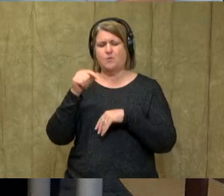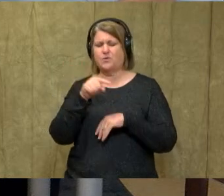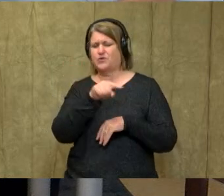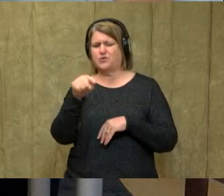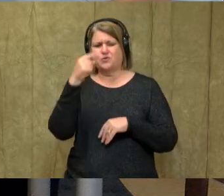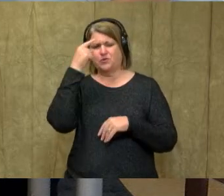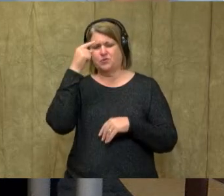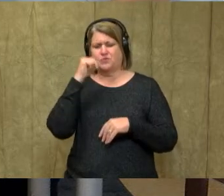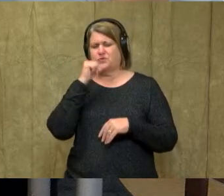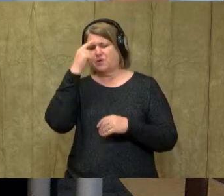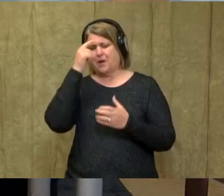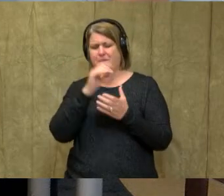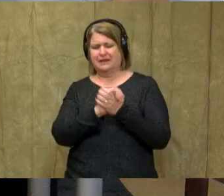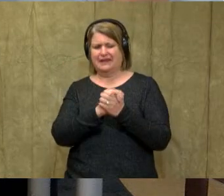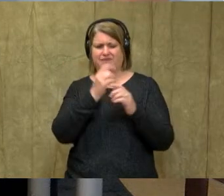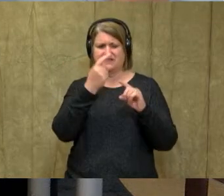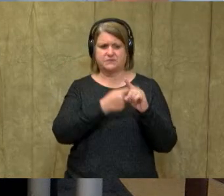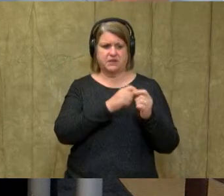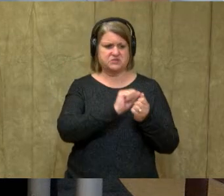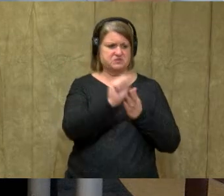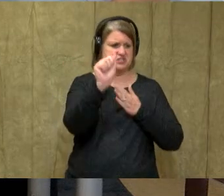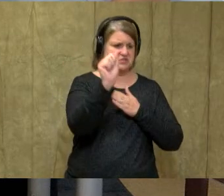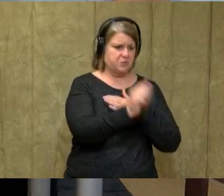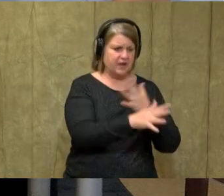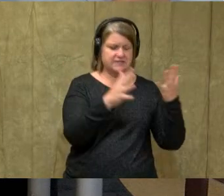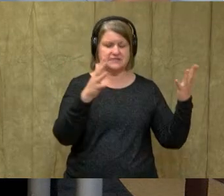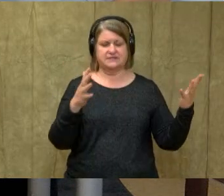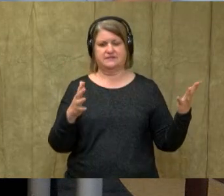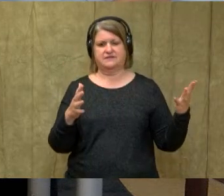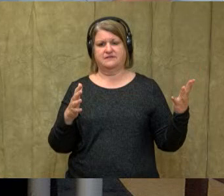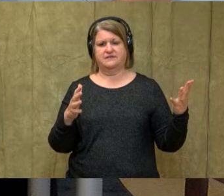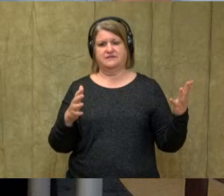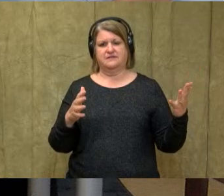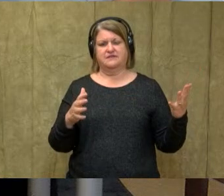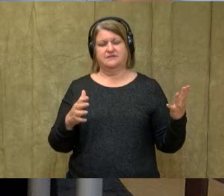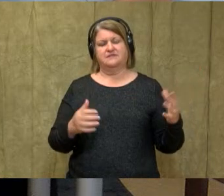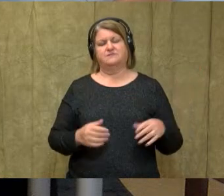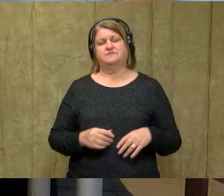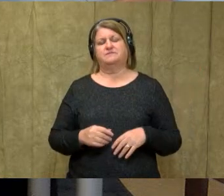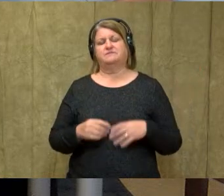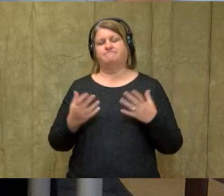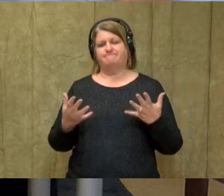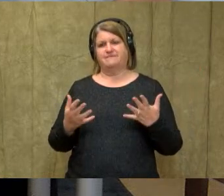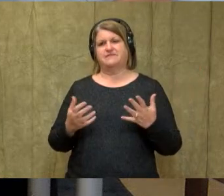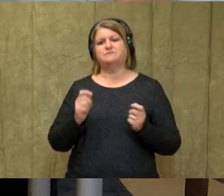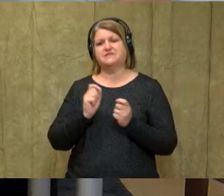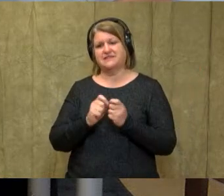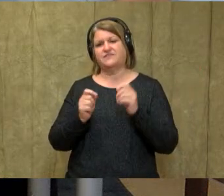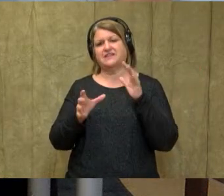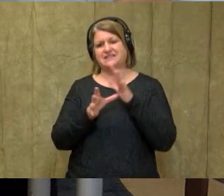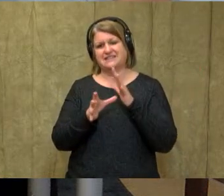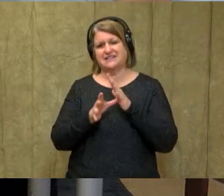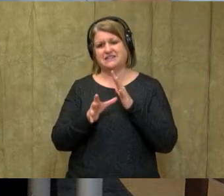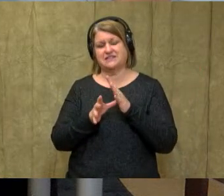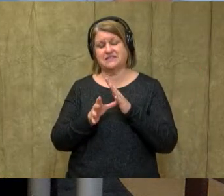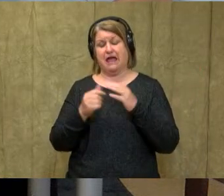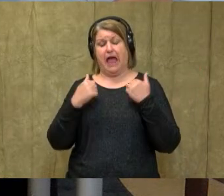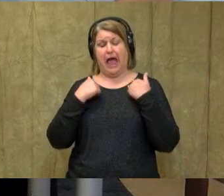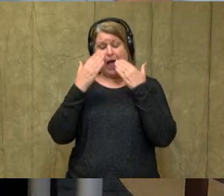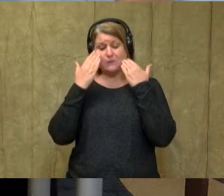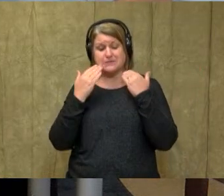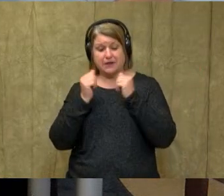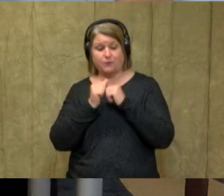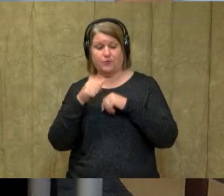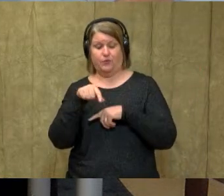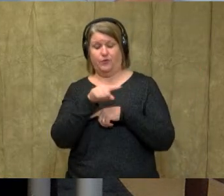looked different than we thought they would, especially for our seniors. Yeah. I still mourn with you that things didn't